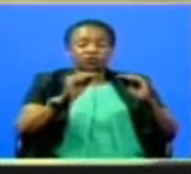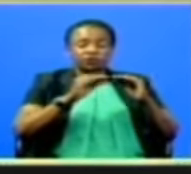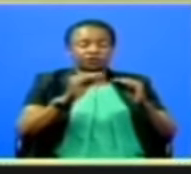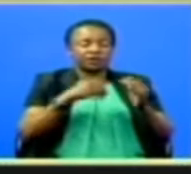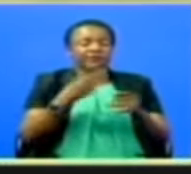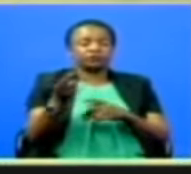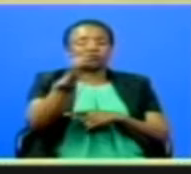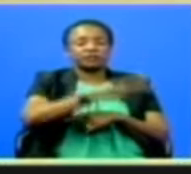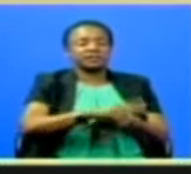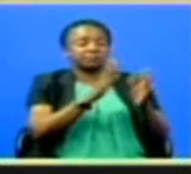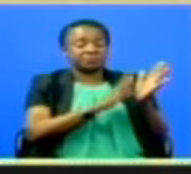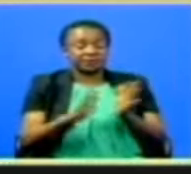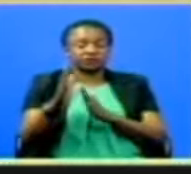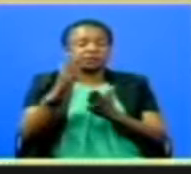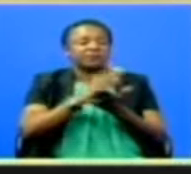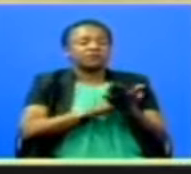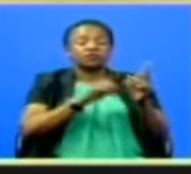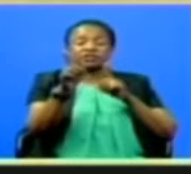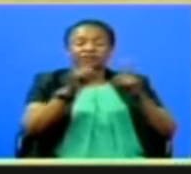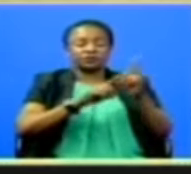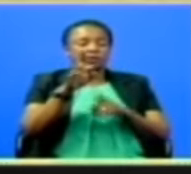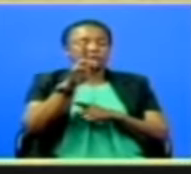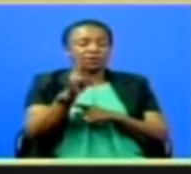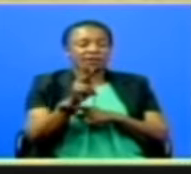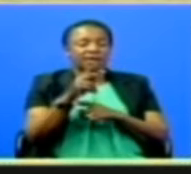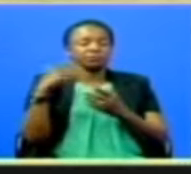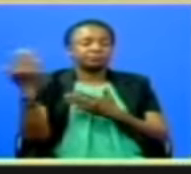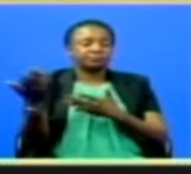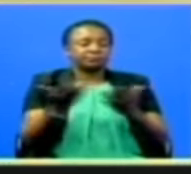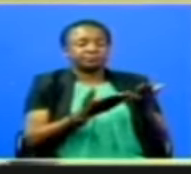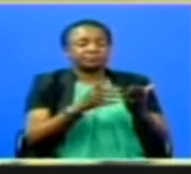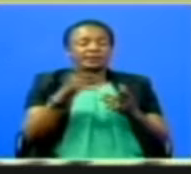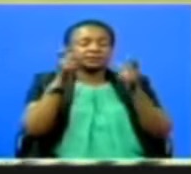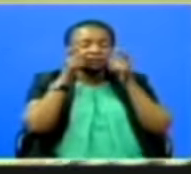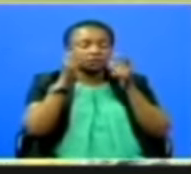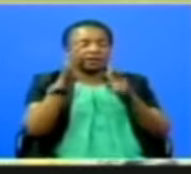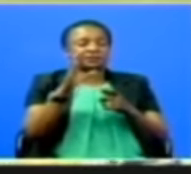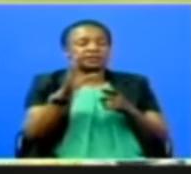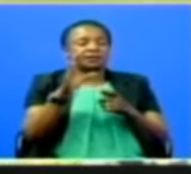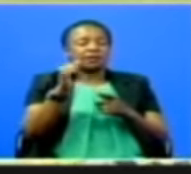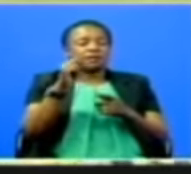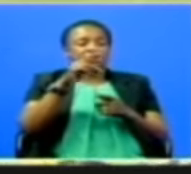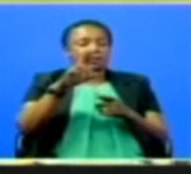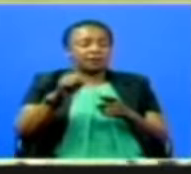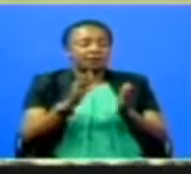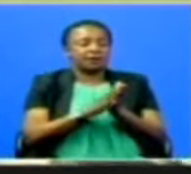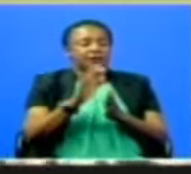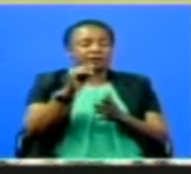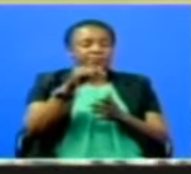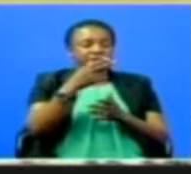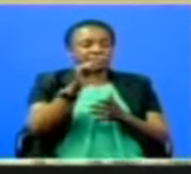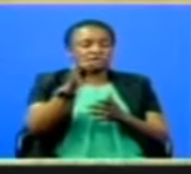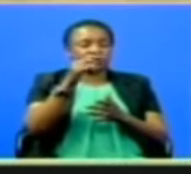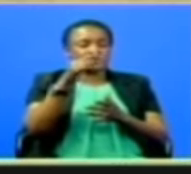have 2 days of preparations before travelling to the UK, will welcome back Tusker FC players Alan Wanga, Humphrey Mieno and captain James